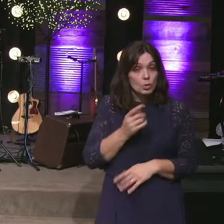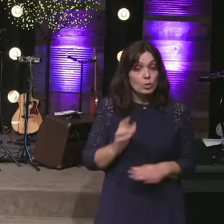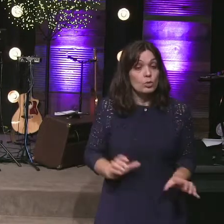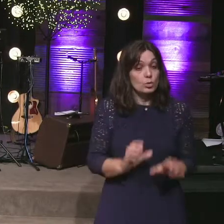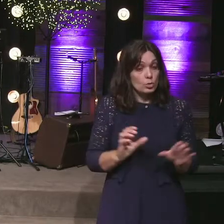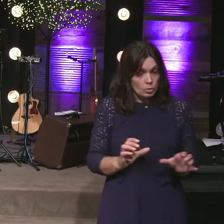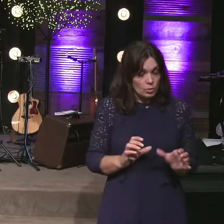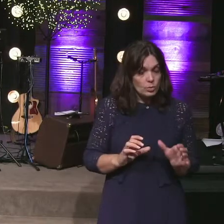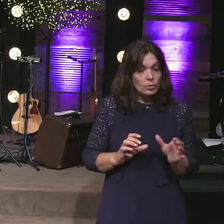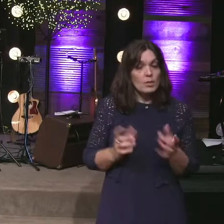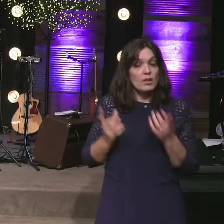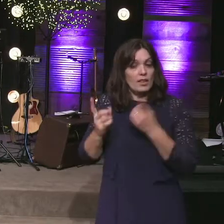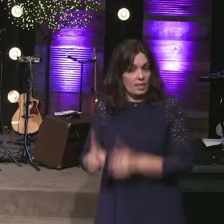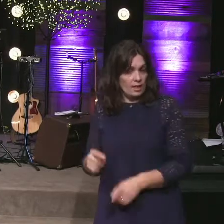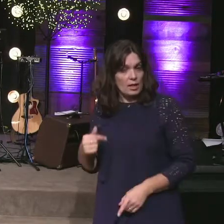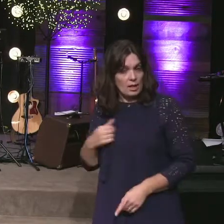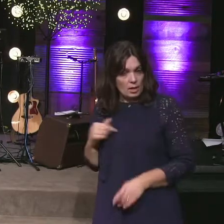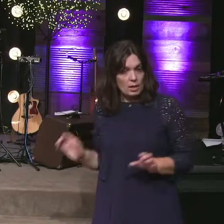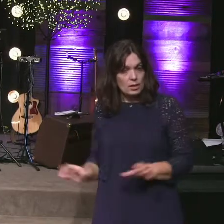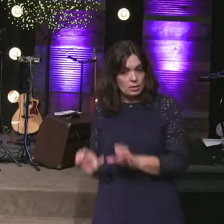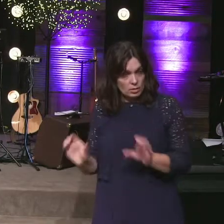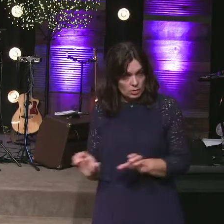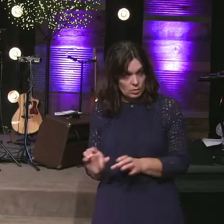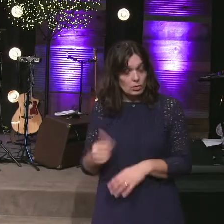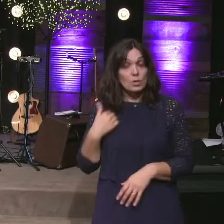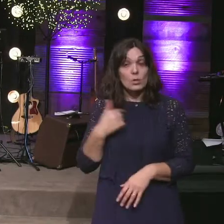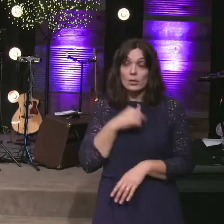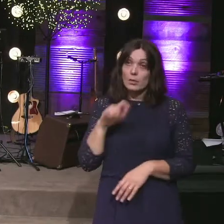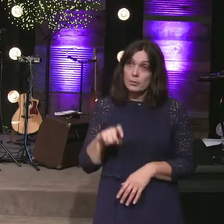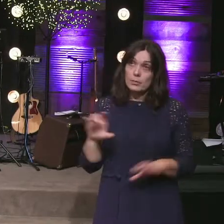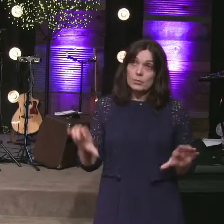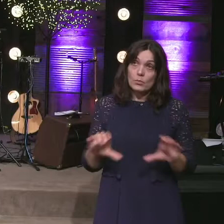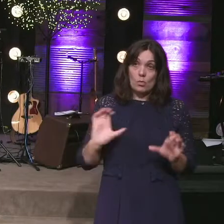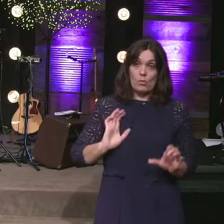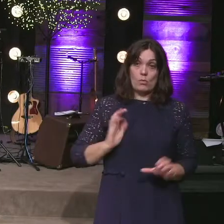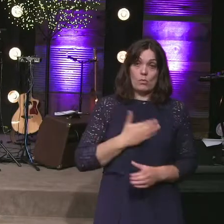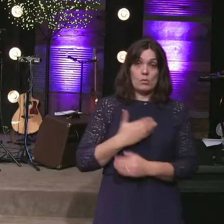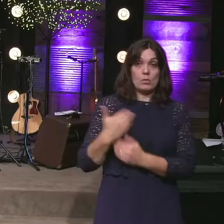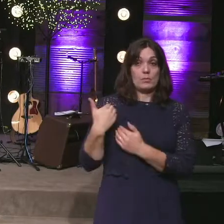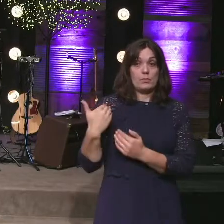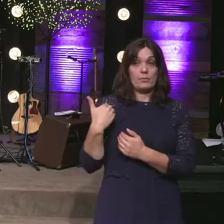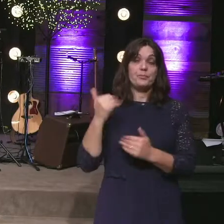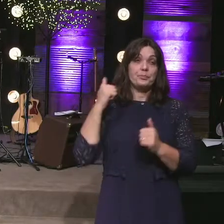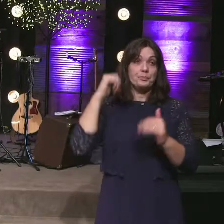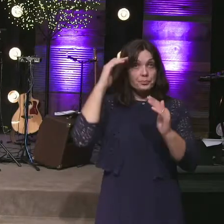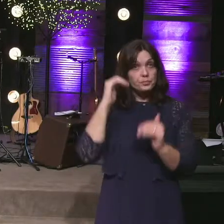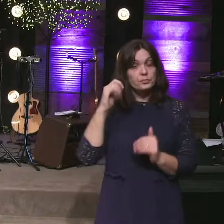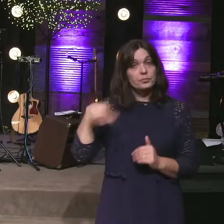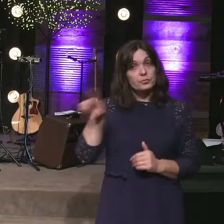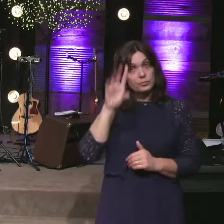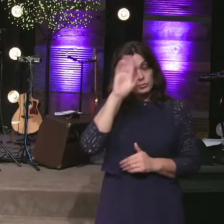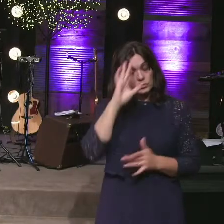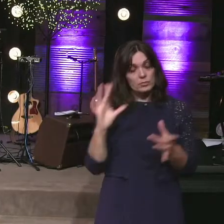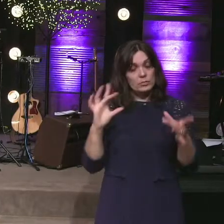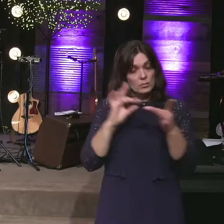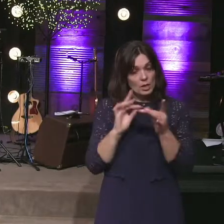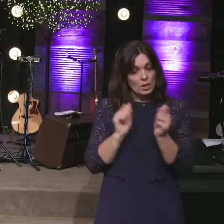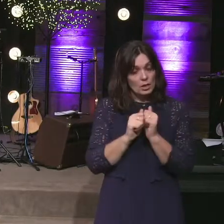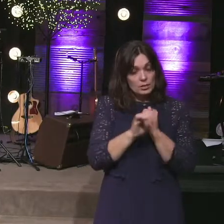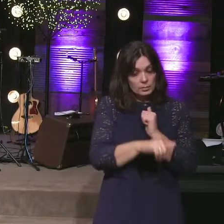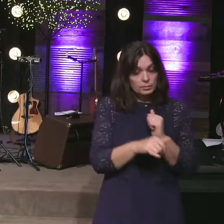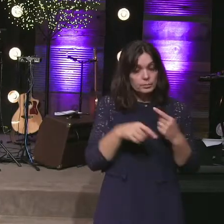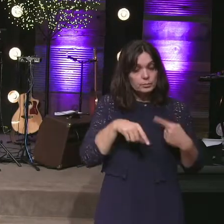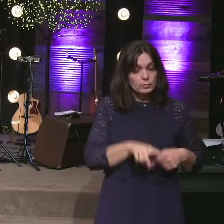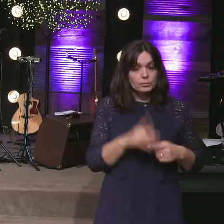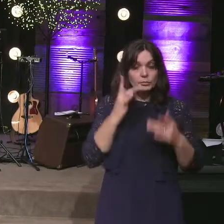And so we have to do our part. And so I hope that you will link up with us in fasting and